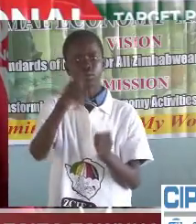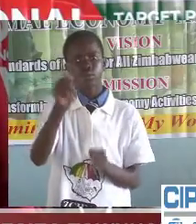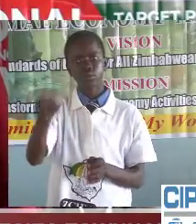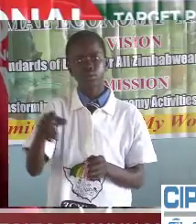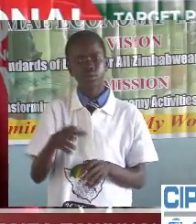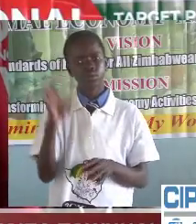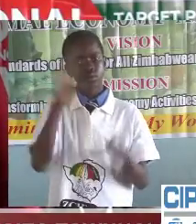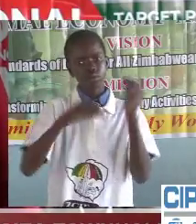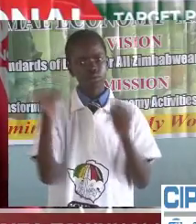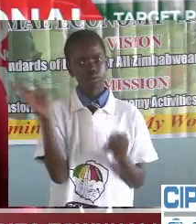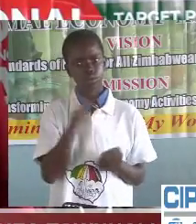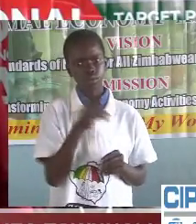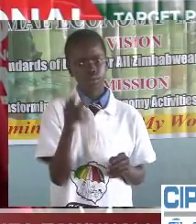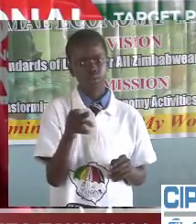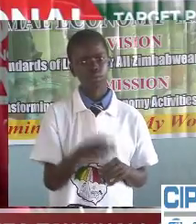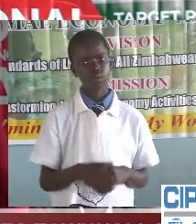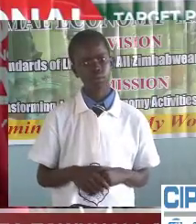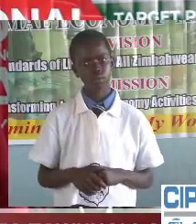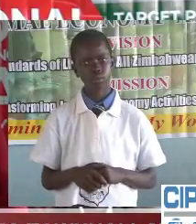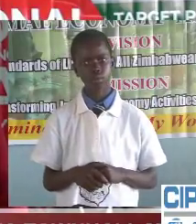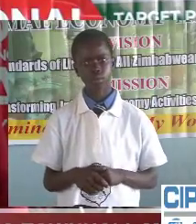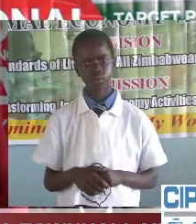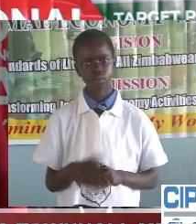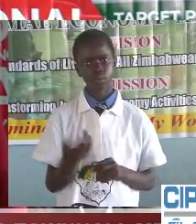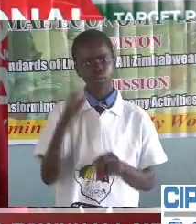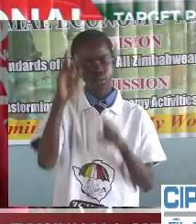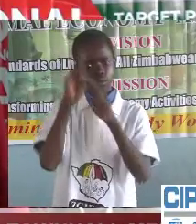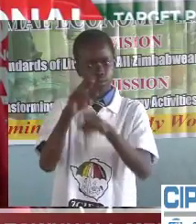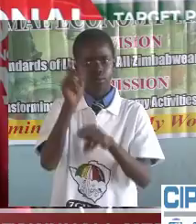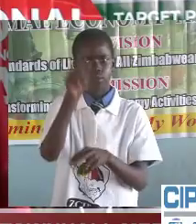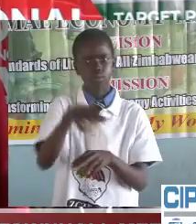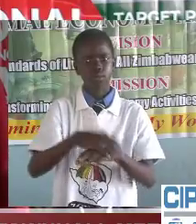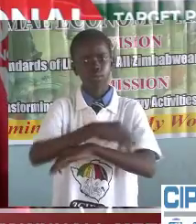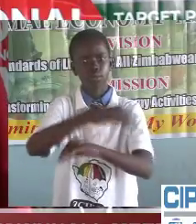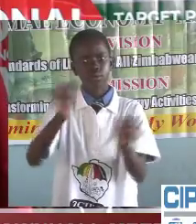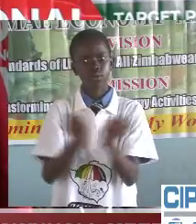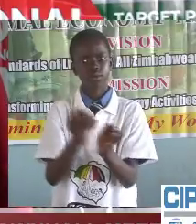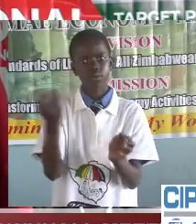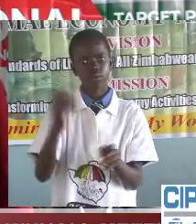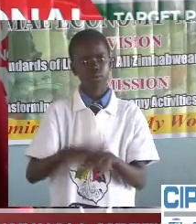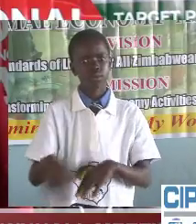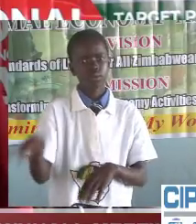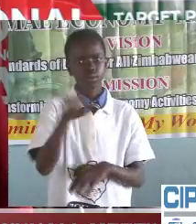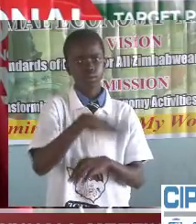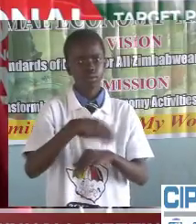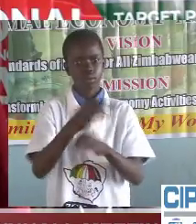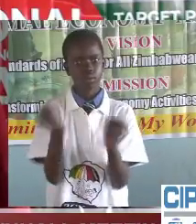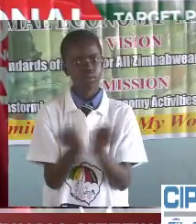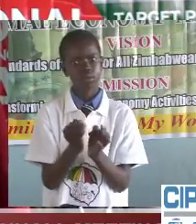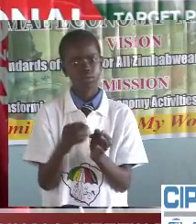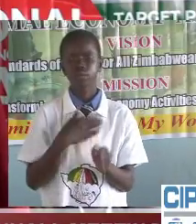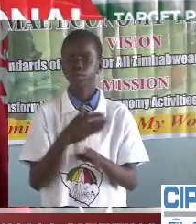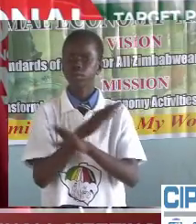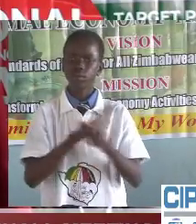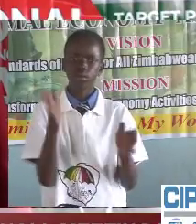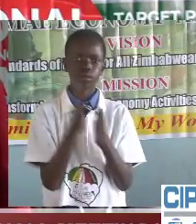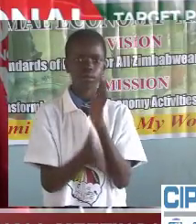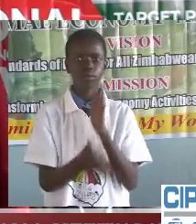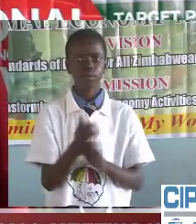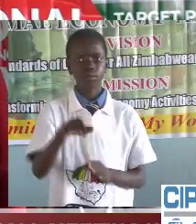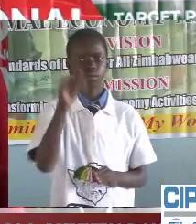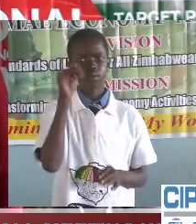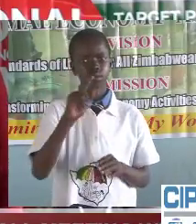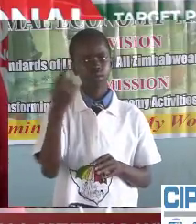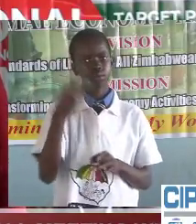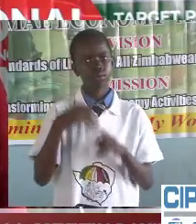Ndataura kudaro, I want to hasten to say, as we are in the election mode in Zimbabwe, there